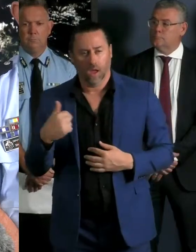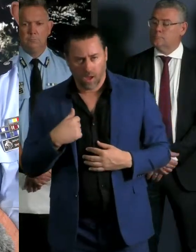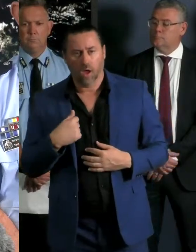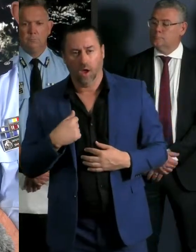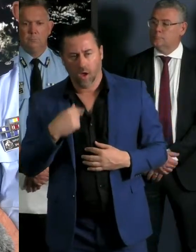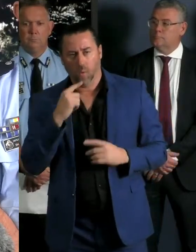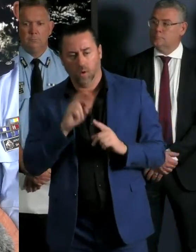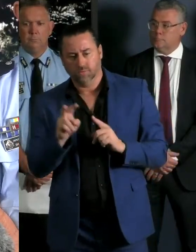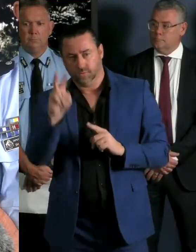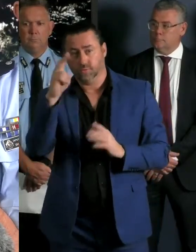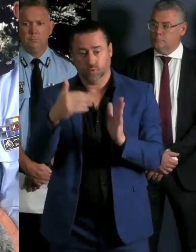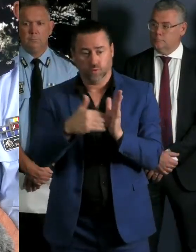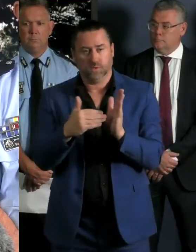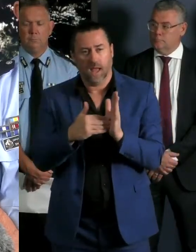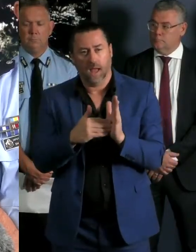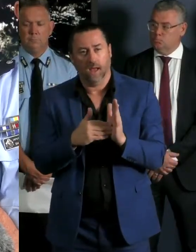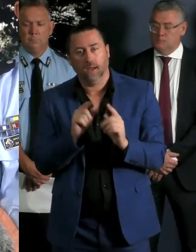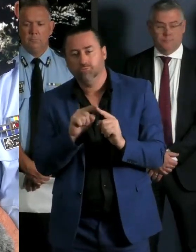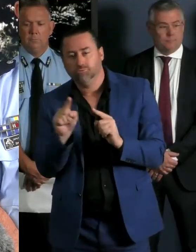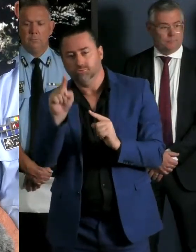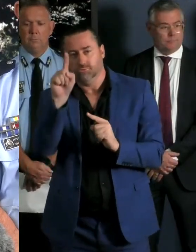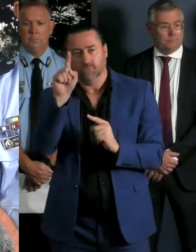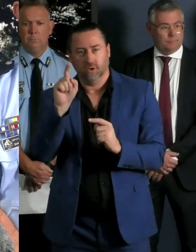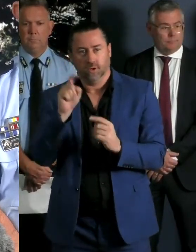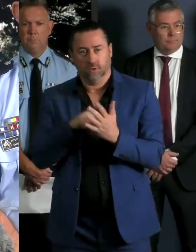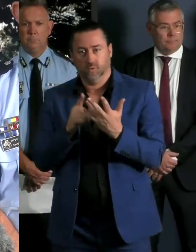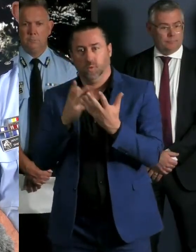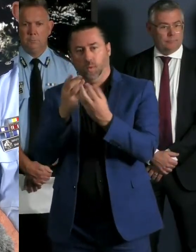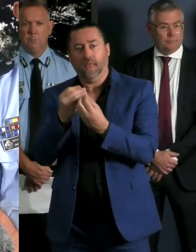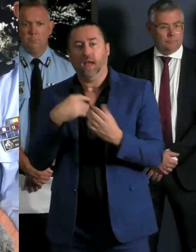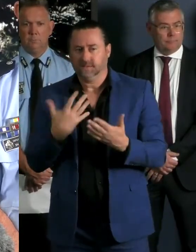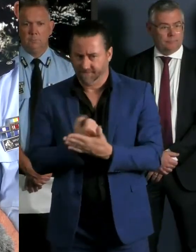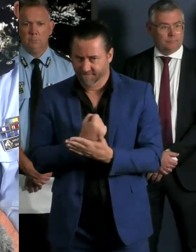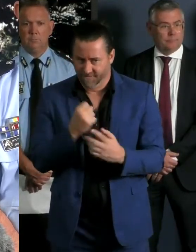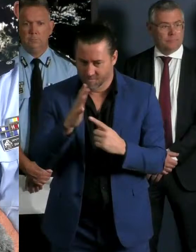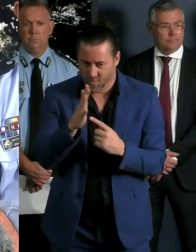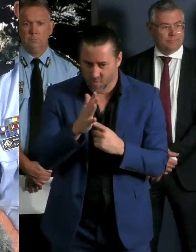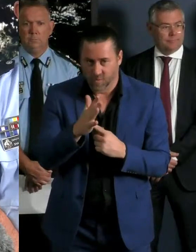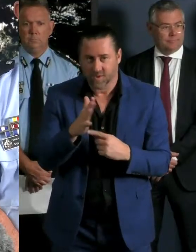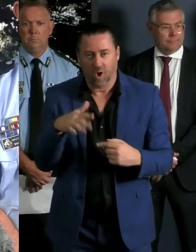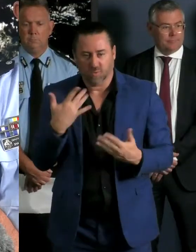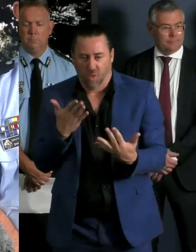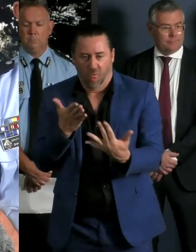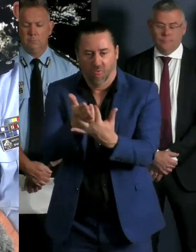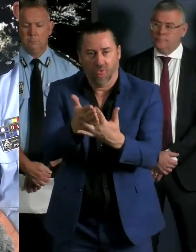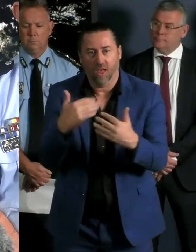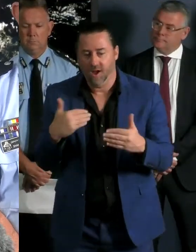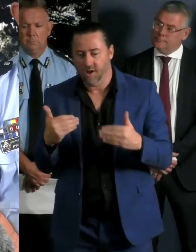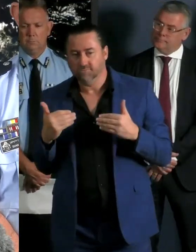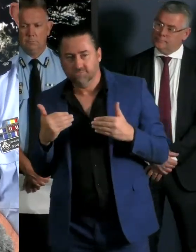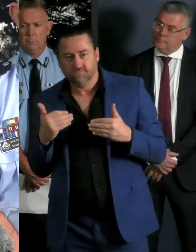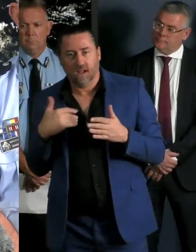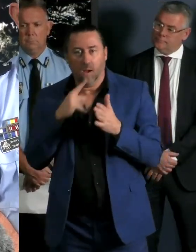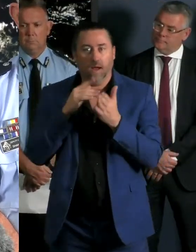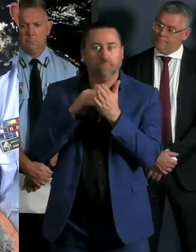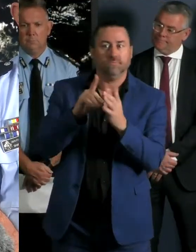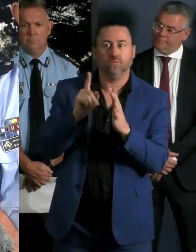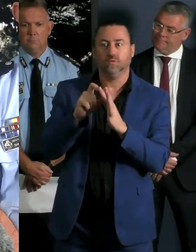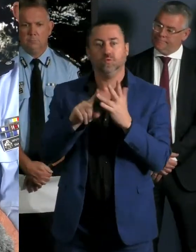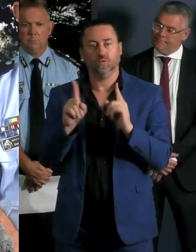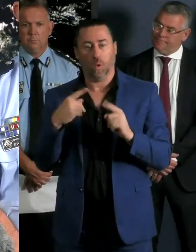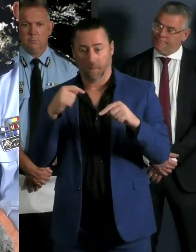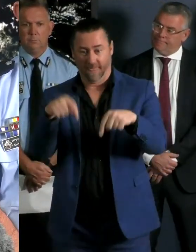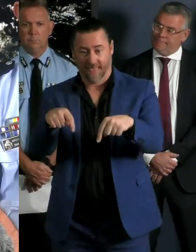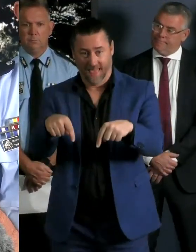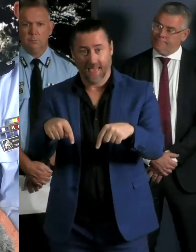to regional Queensland today to be as close as I can safely be while out of the way of those who need to respond to the cyclone so that I can